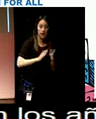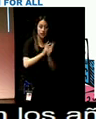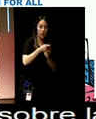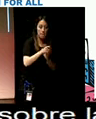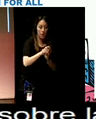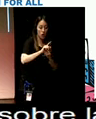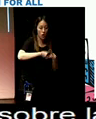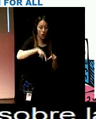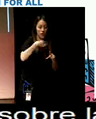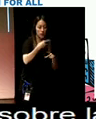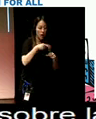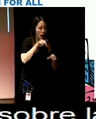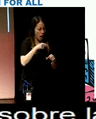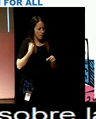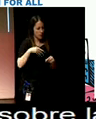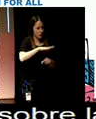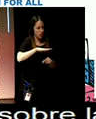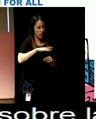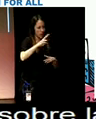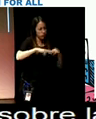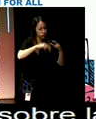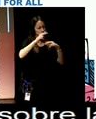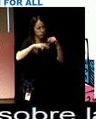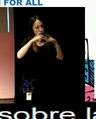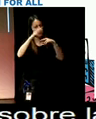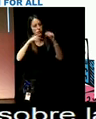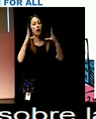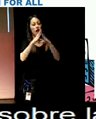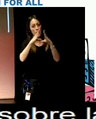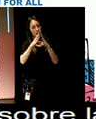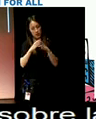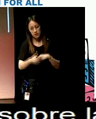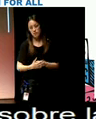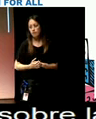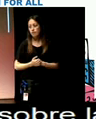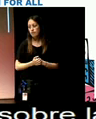Mount of Beatitudes, the Beatitudes that were